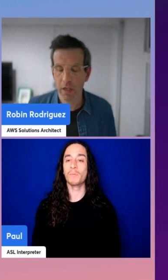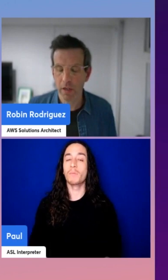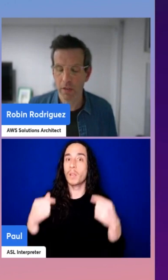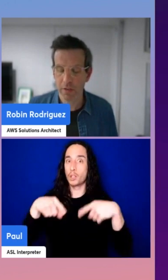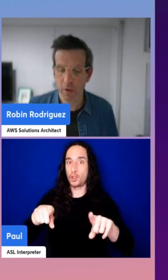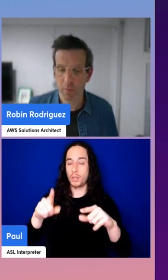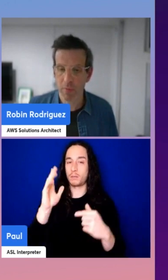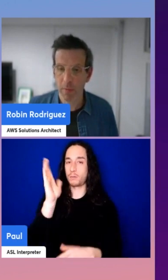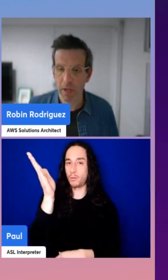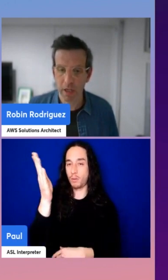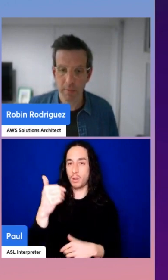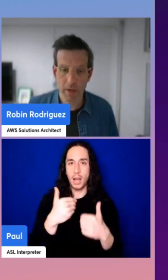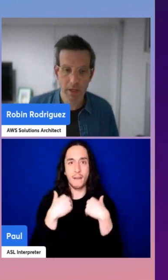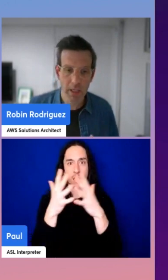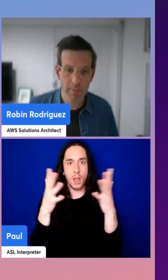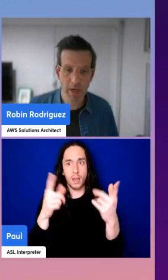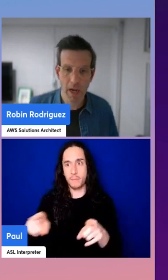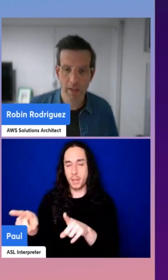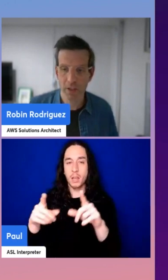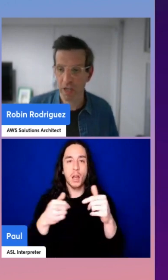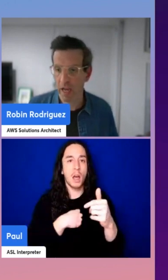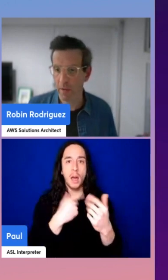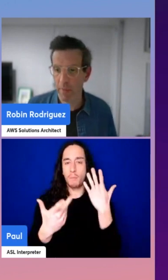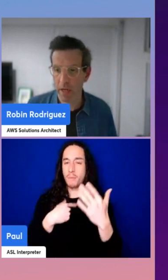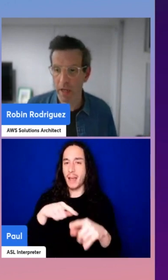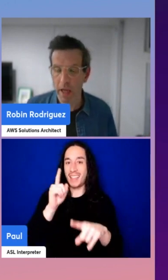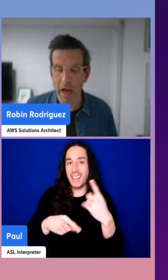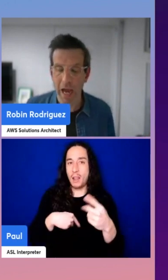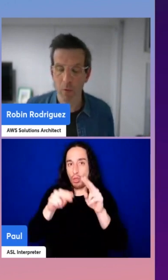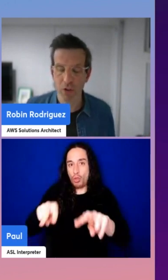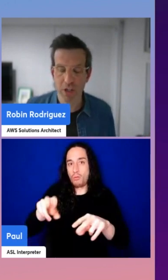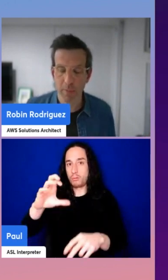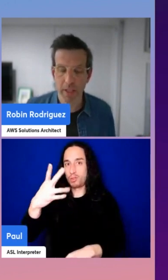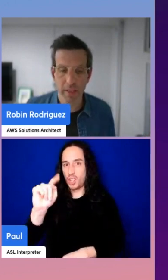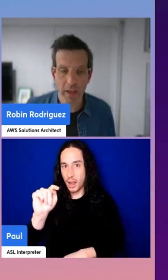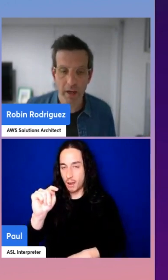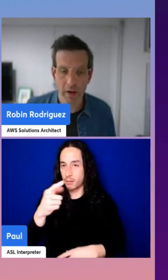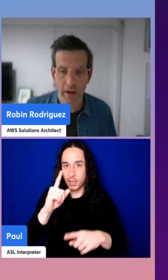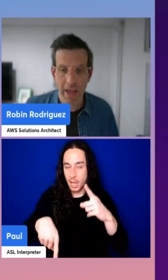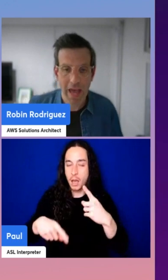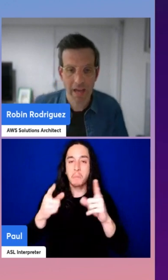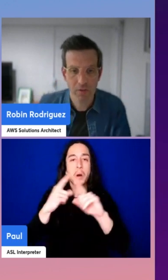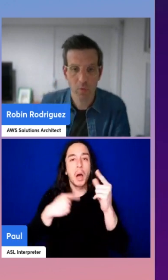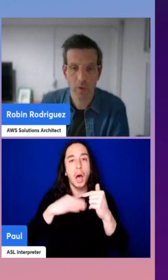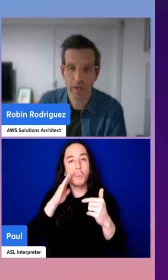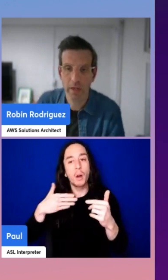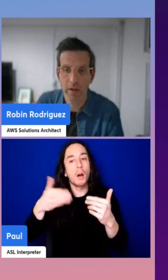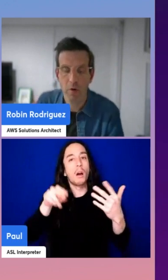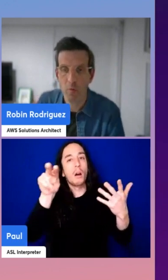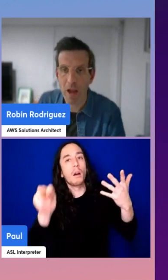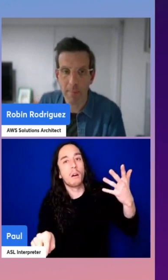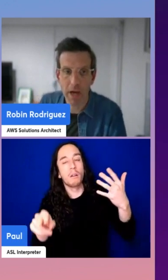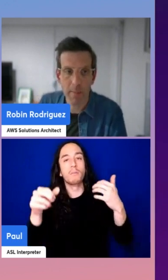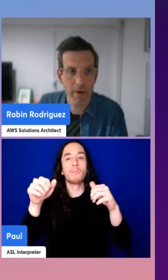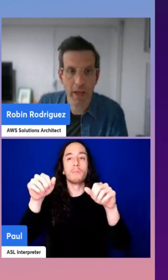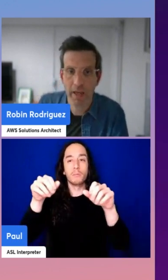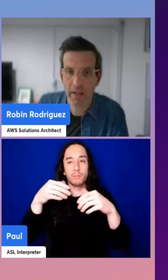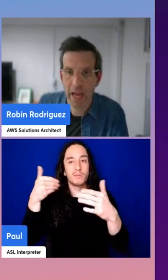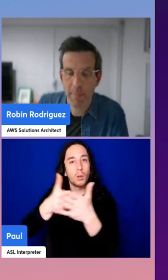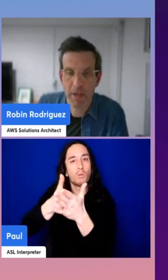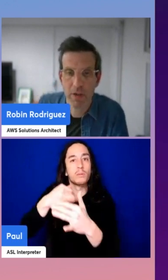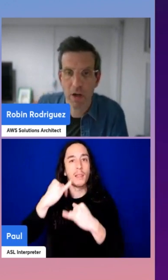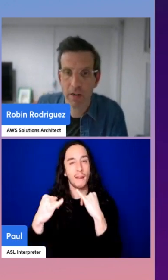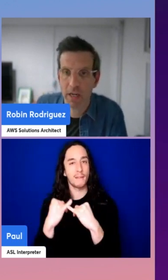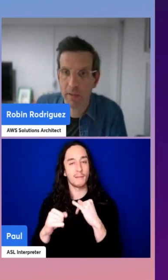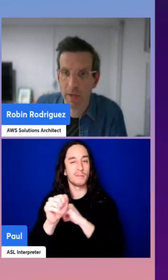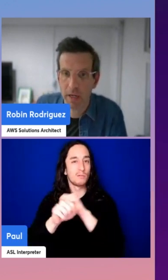on here, so probably not going to be able to keep an eye on the chat, but I will jump in there as we wrap up, and